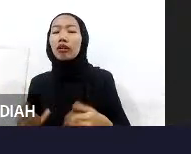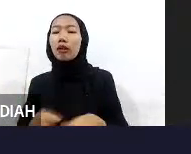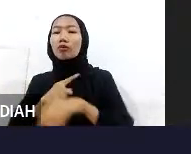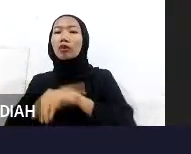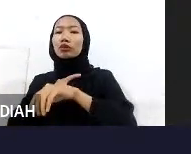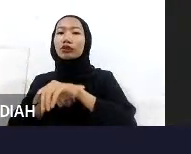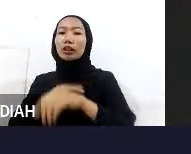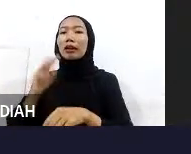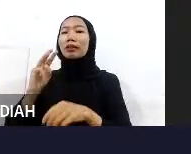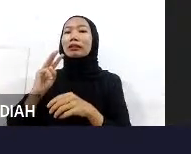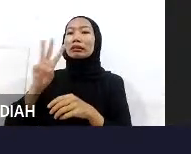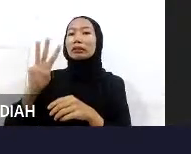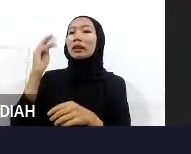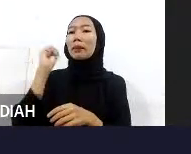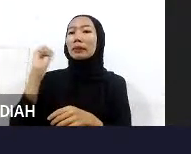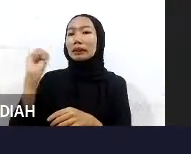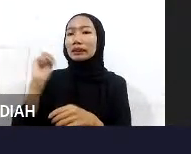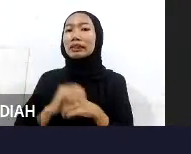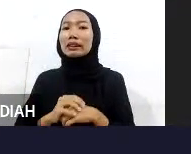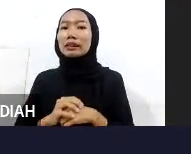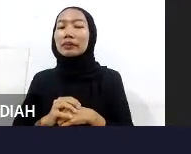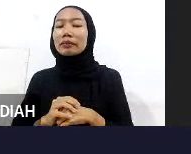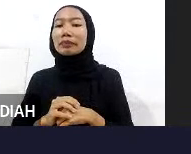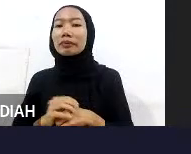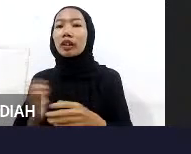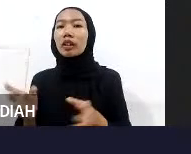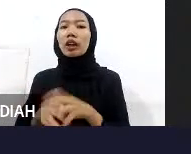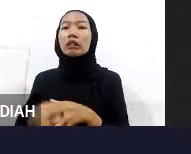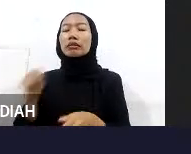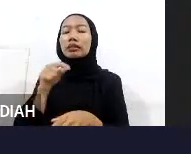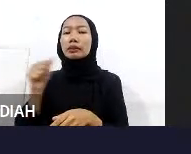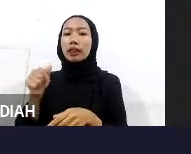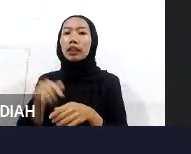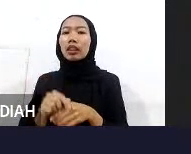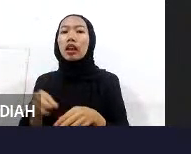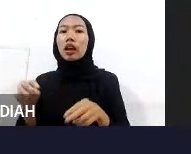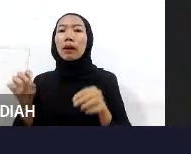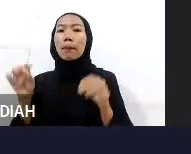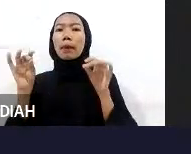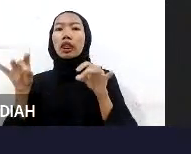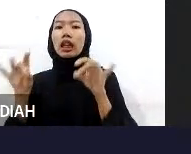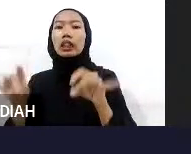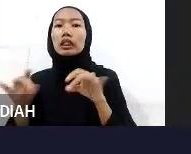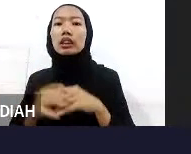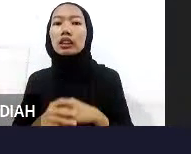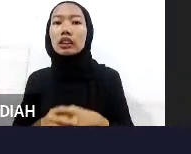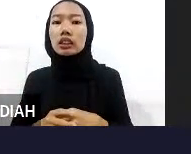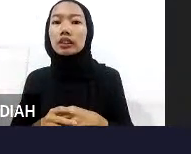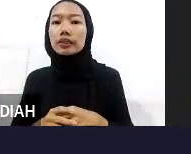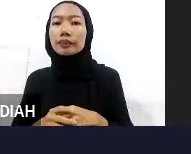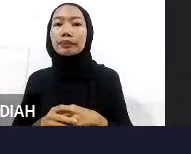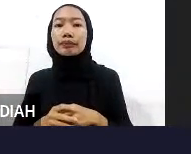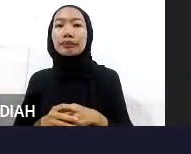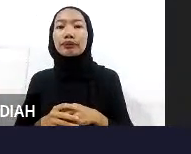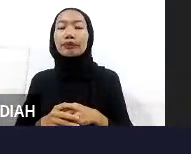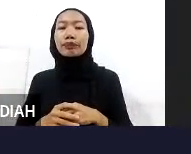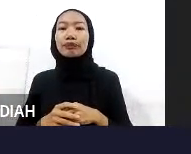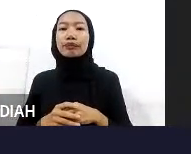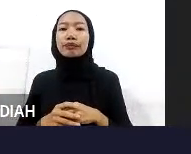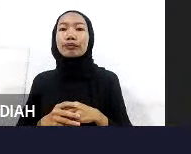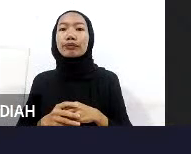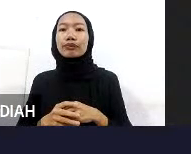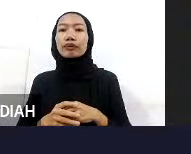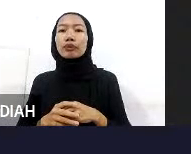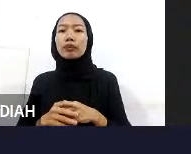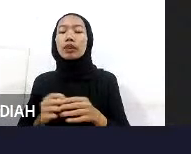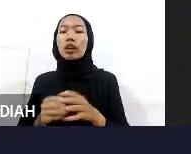So I'll leave these slides for you, but just quickly think through that, you know,